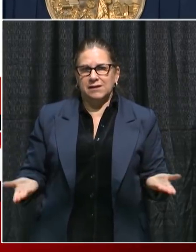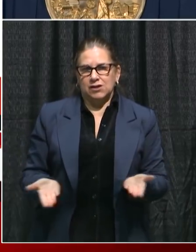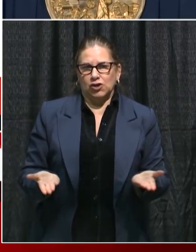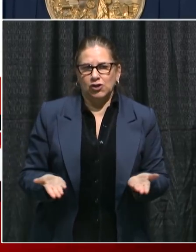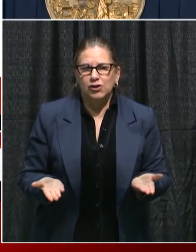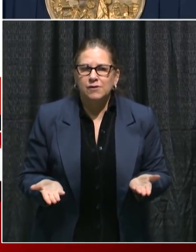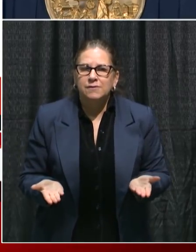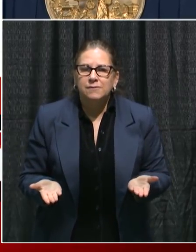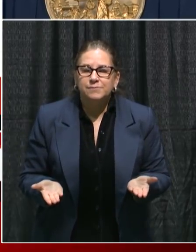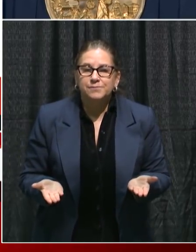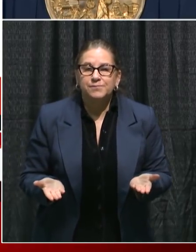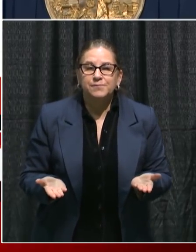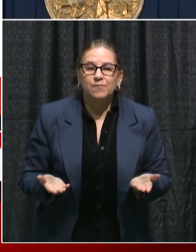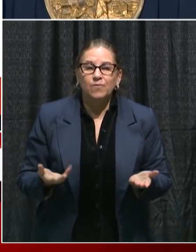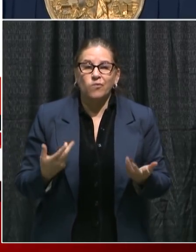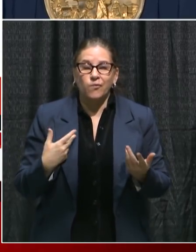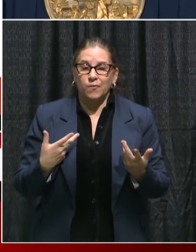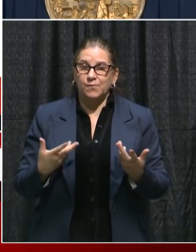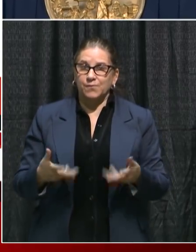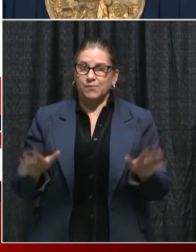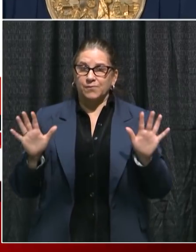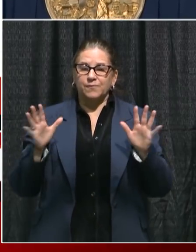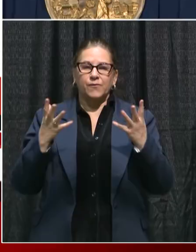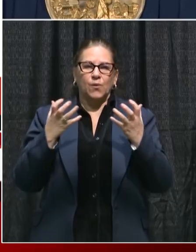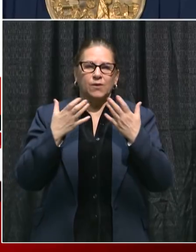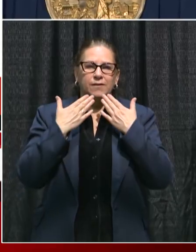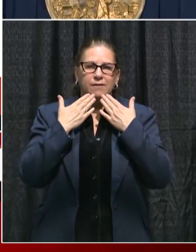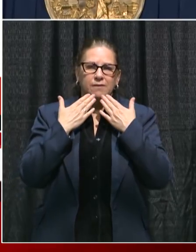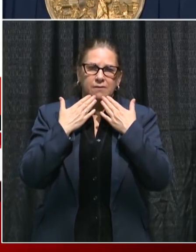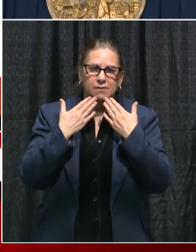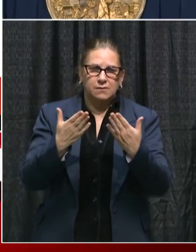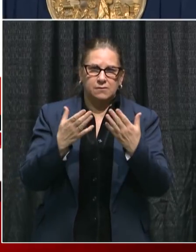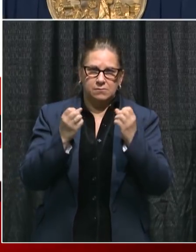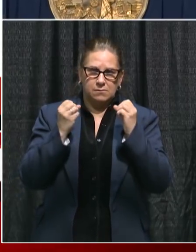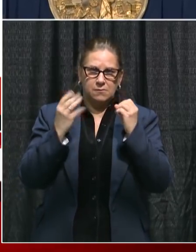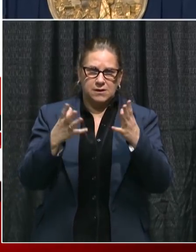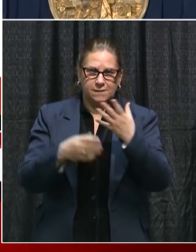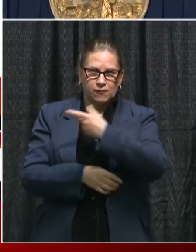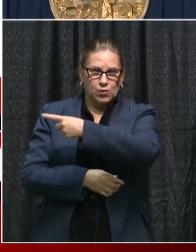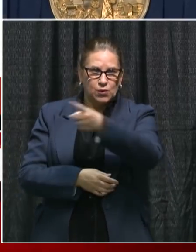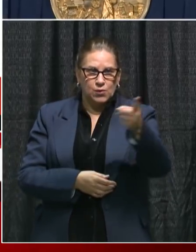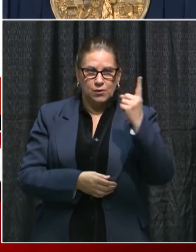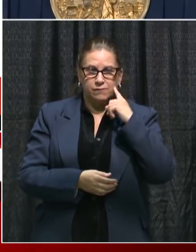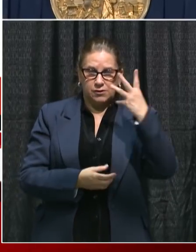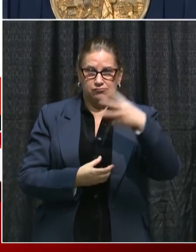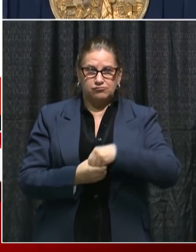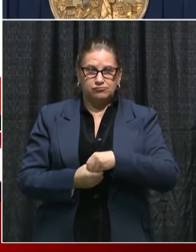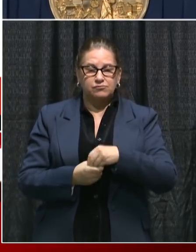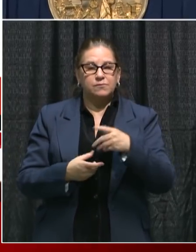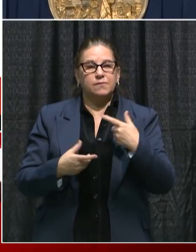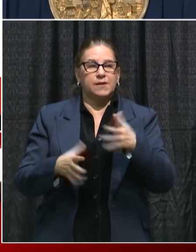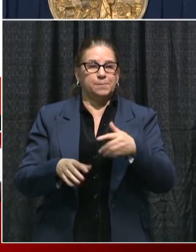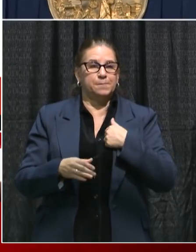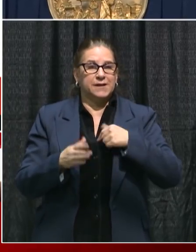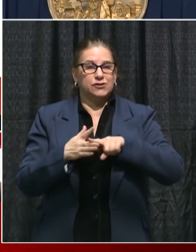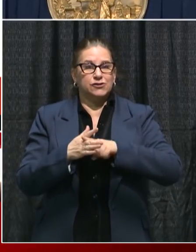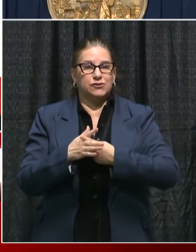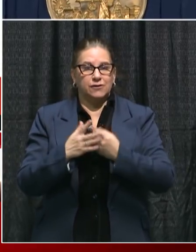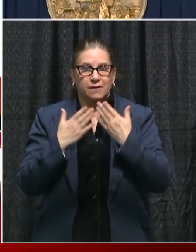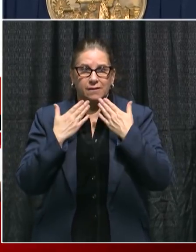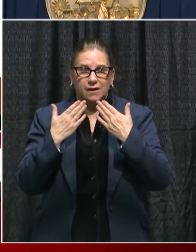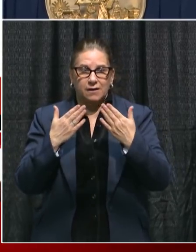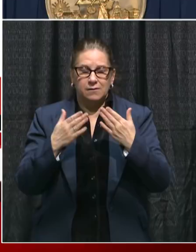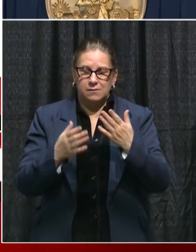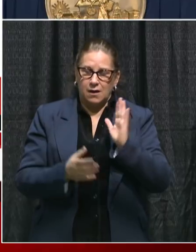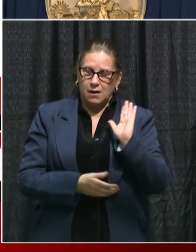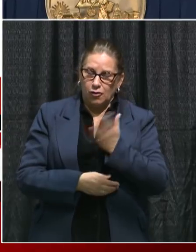so many people who have been involved. Let me start by thanking our federal partners who have been